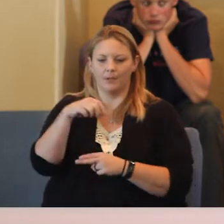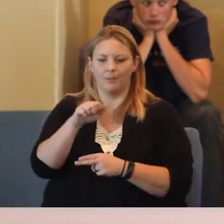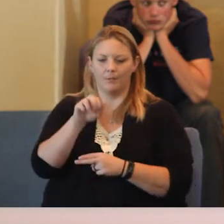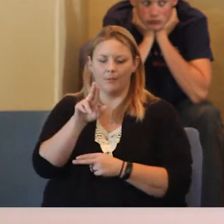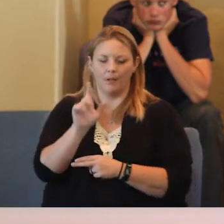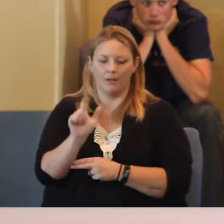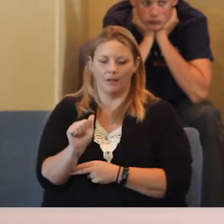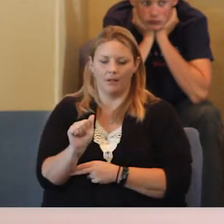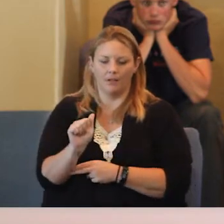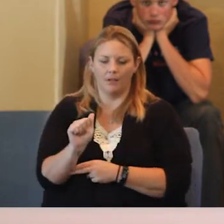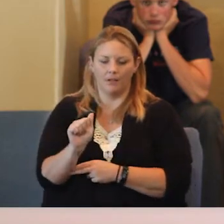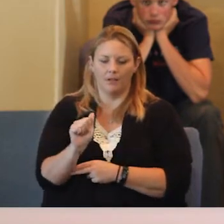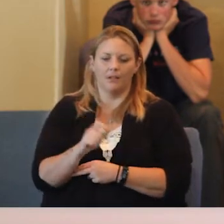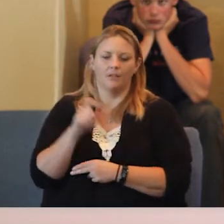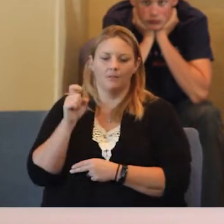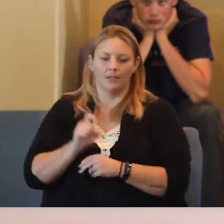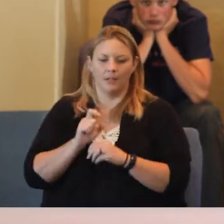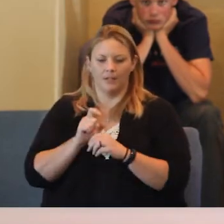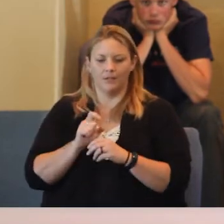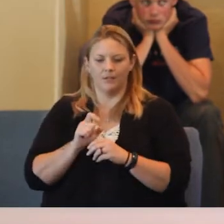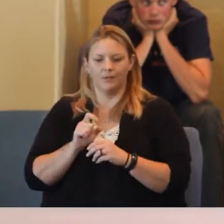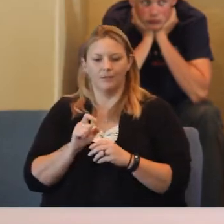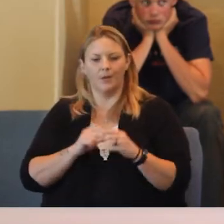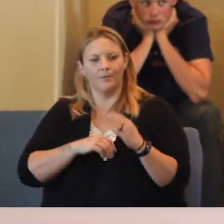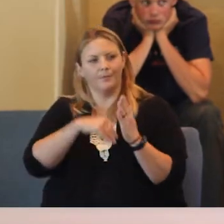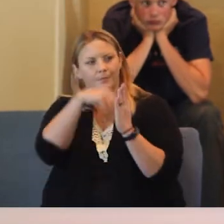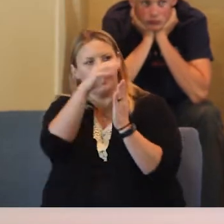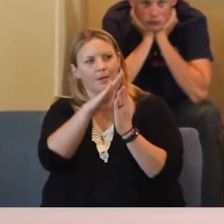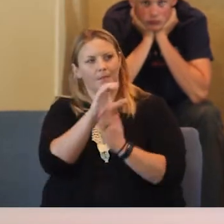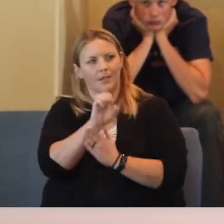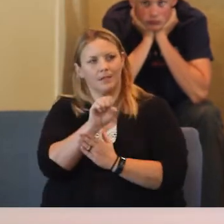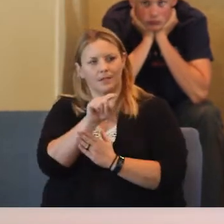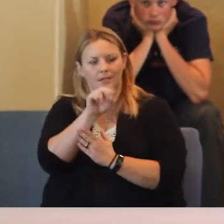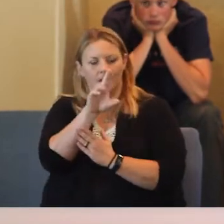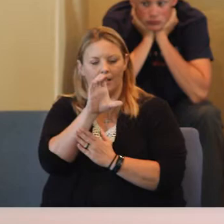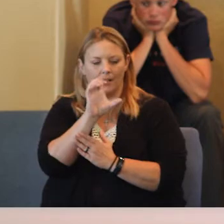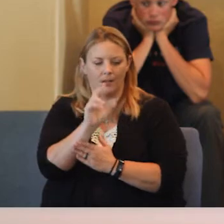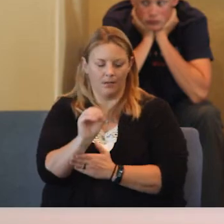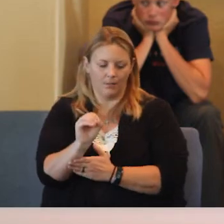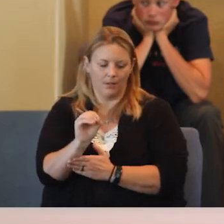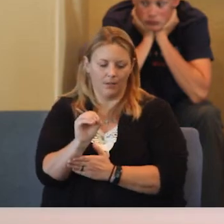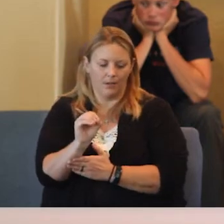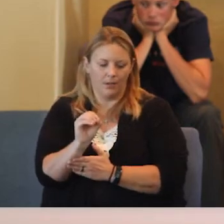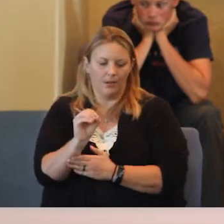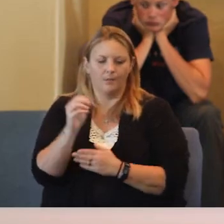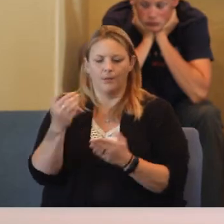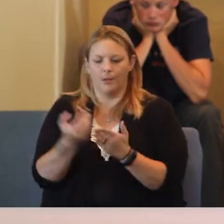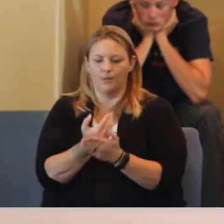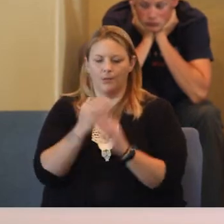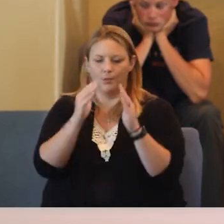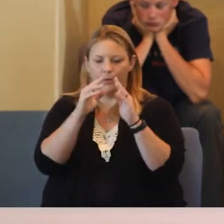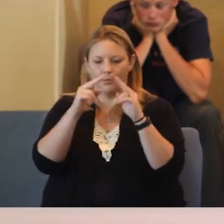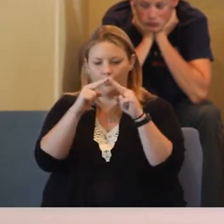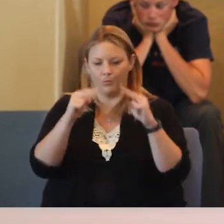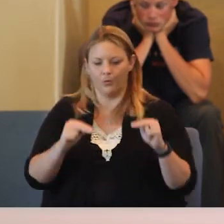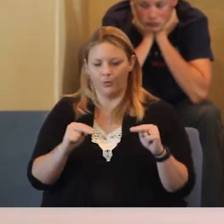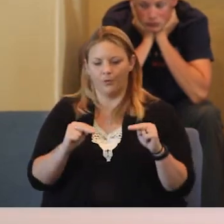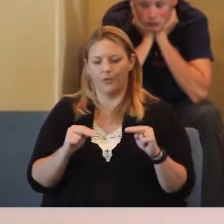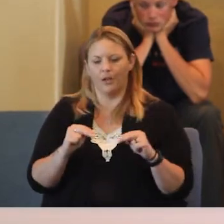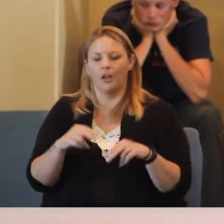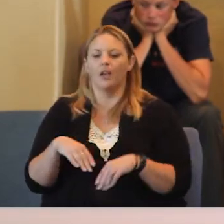Chi. We had to redo the stucco on this house, put on a new roof, and a new deck for